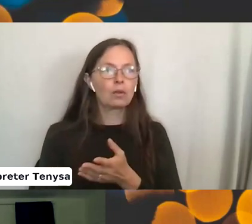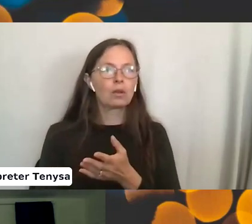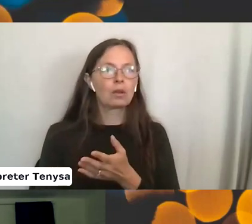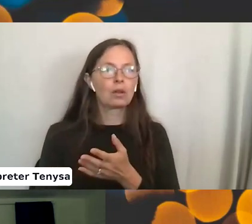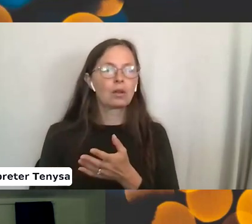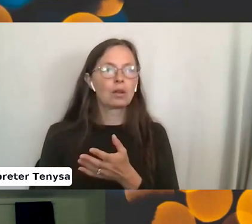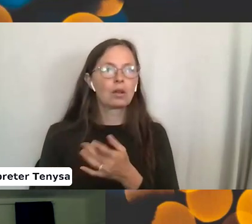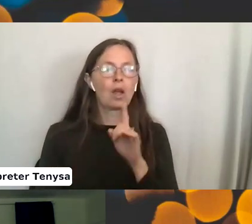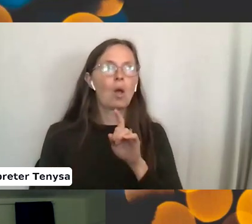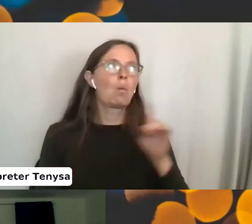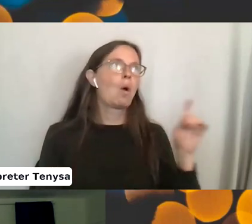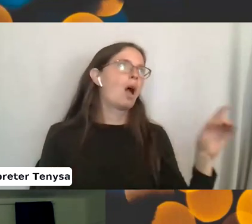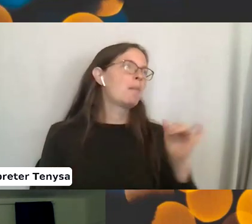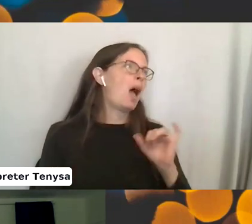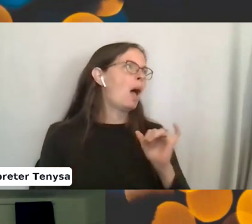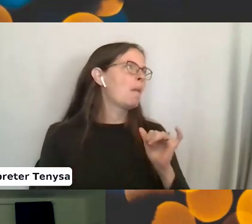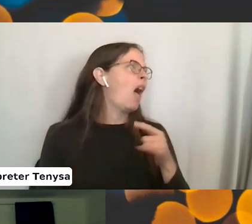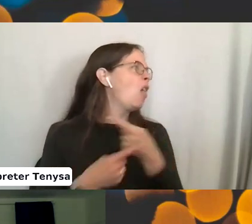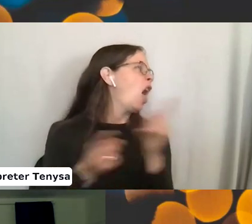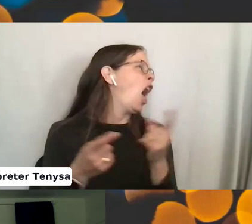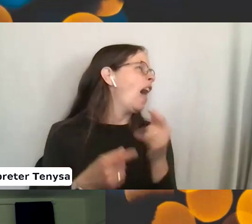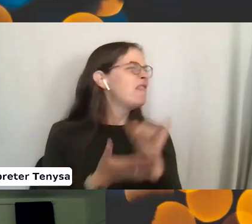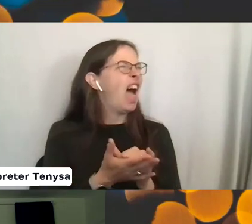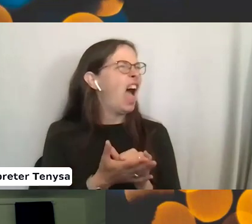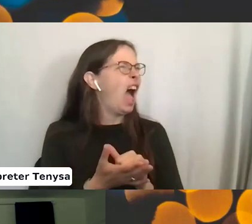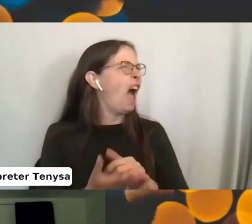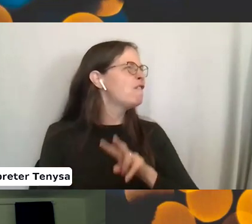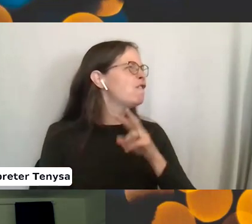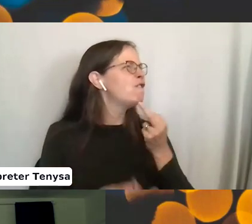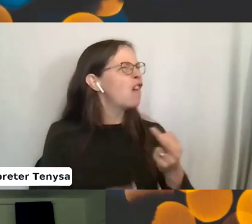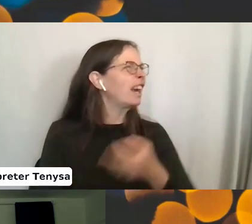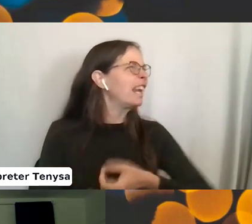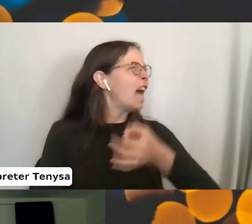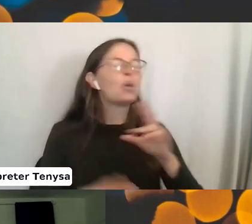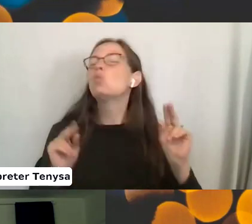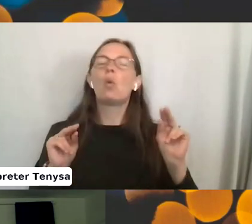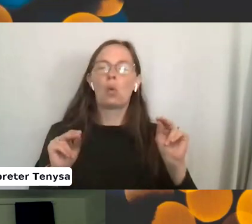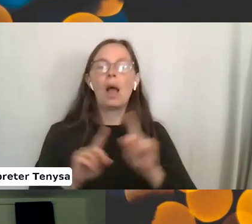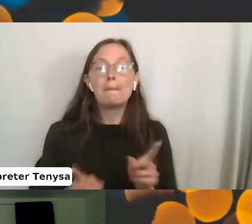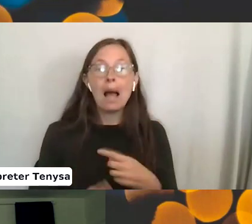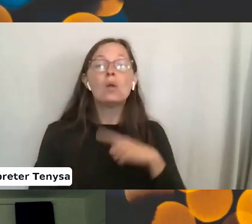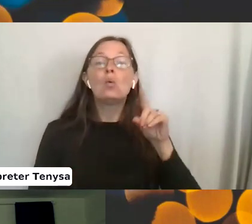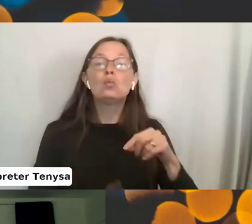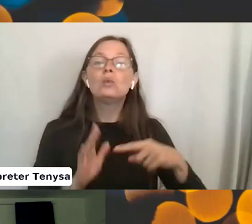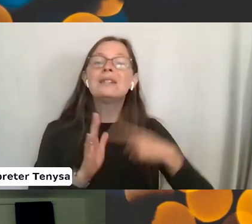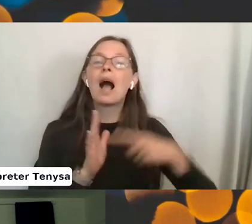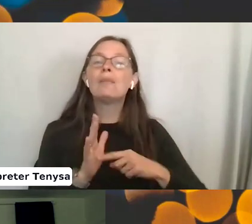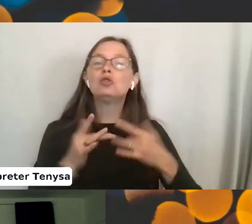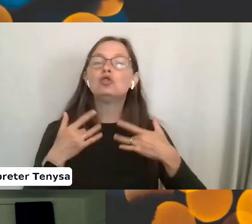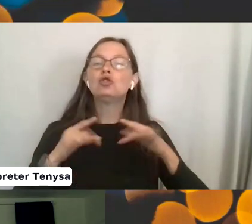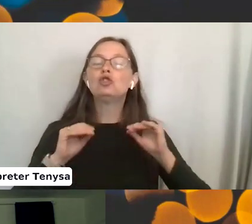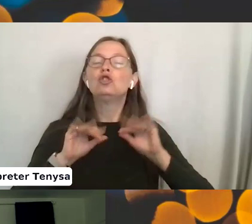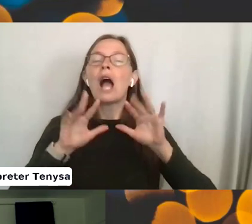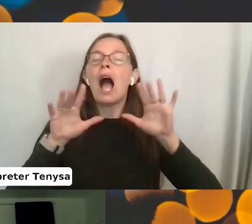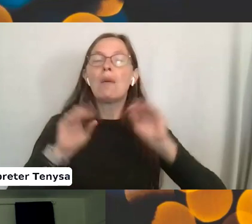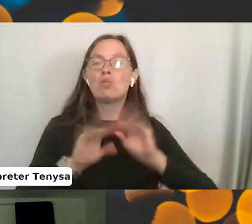walk backstage and I'm like, damn, fucking asshole. No, but I do sometimes shine brighter than I